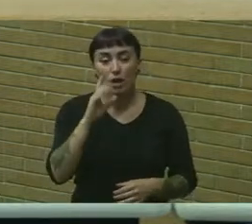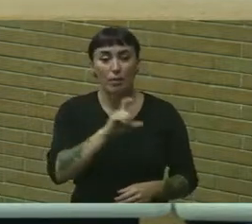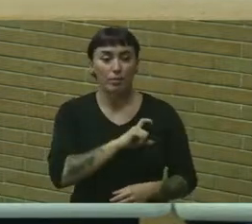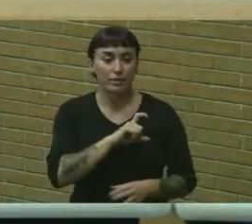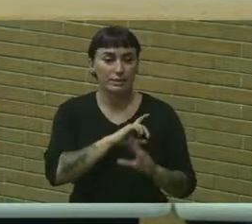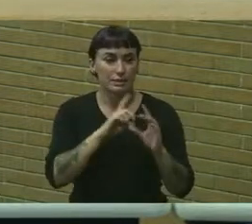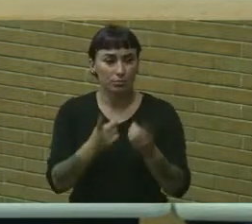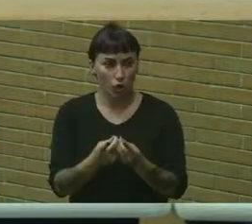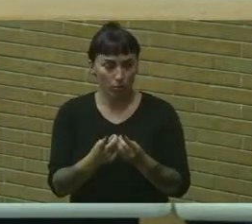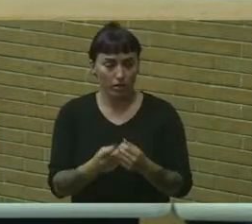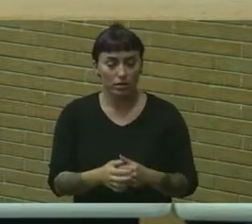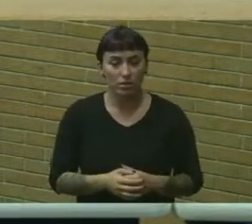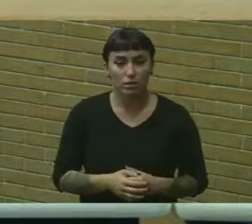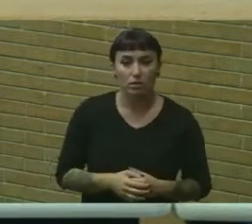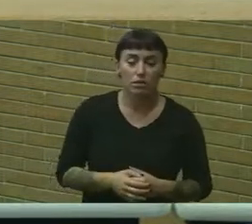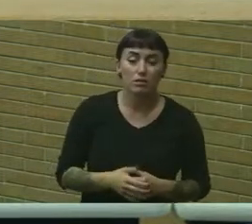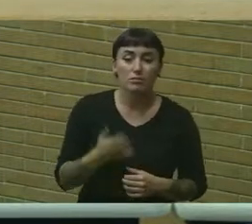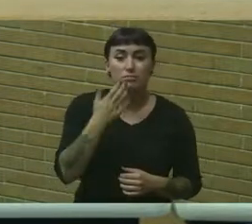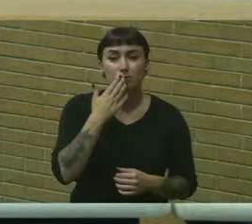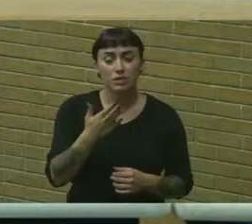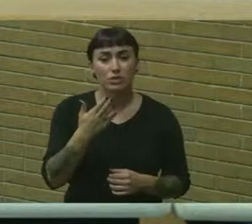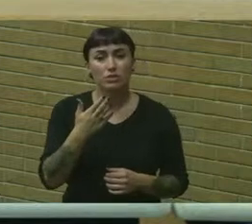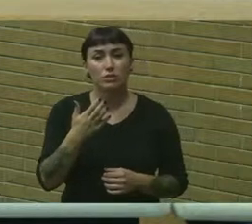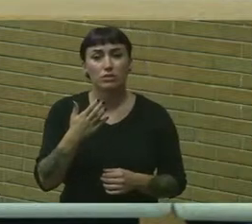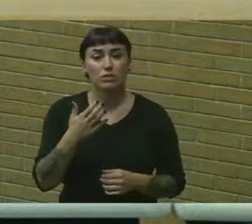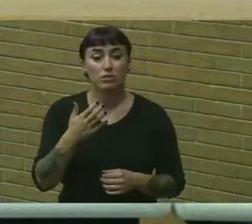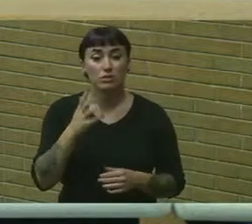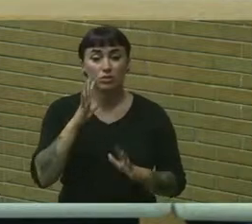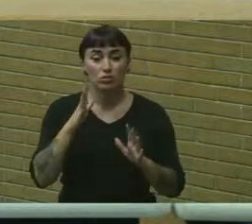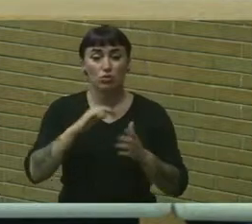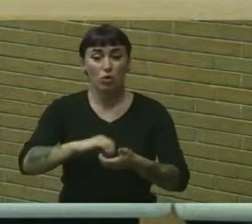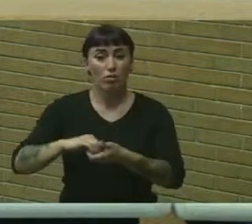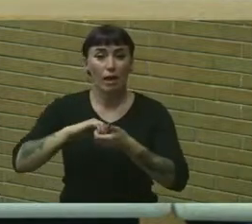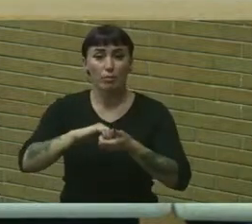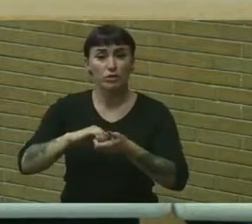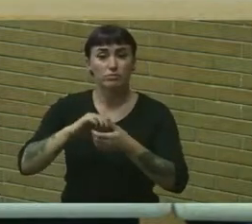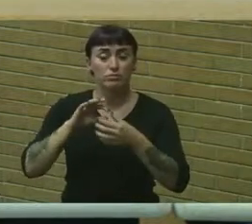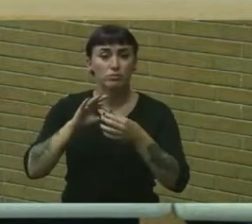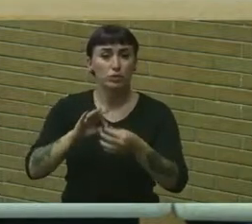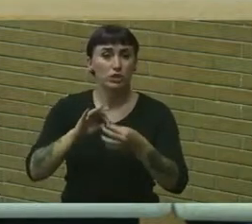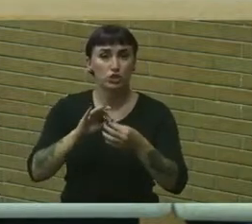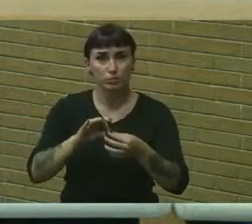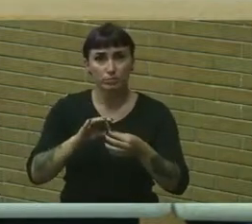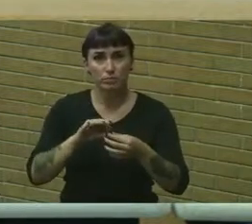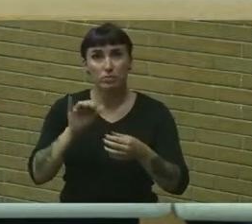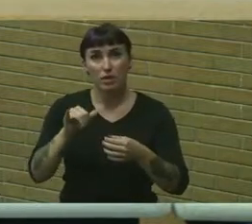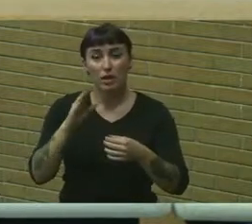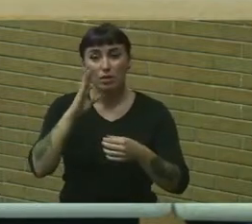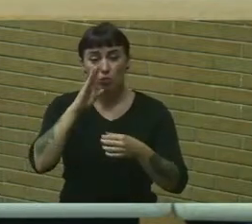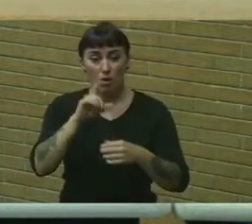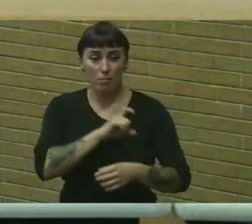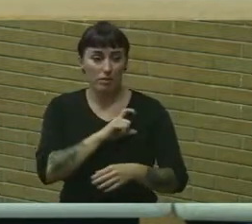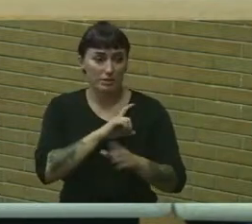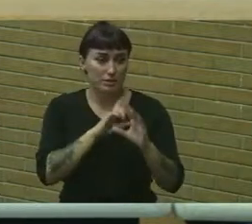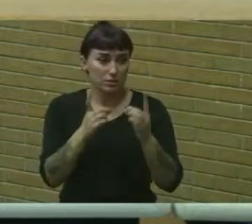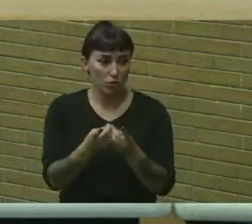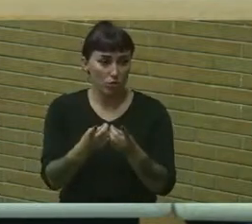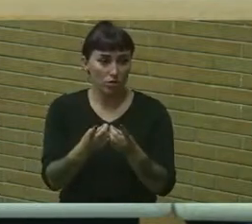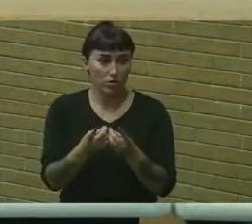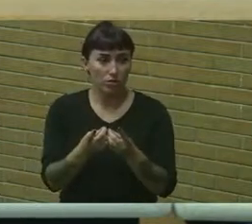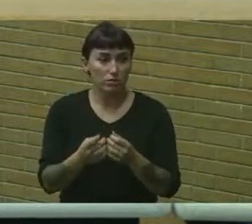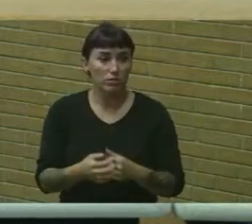Police Department, and thanks to the collaborative relationships that the Brighton Police Department